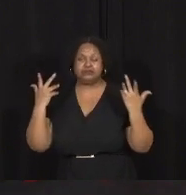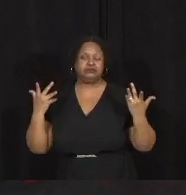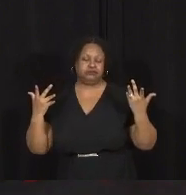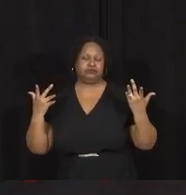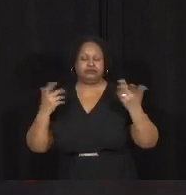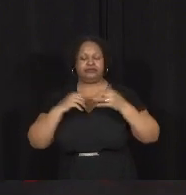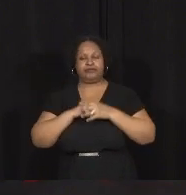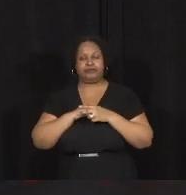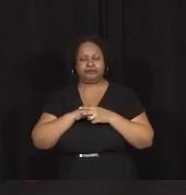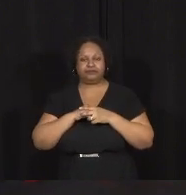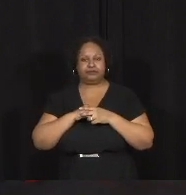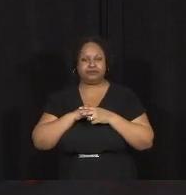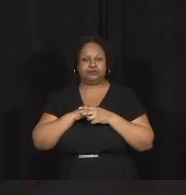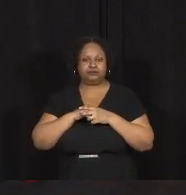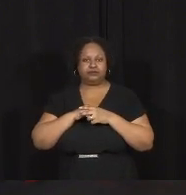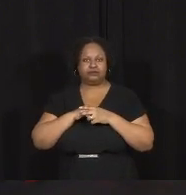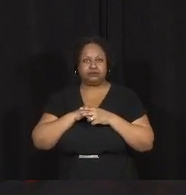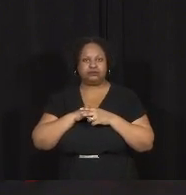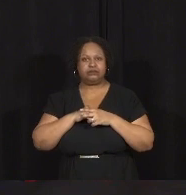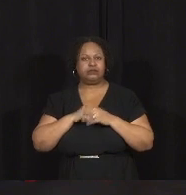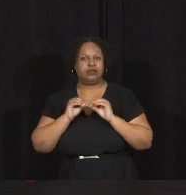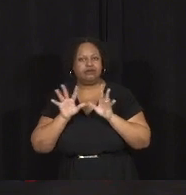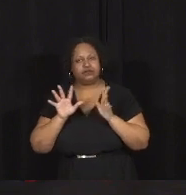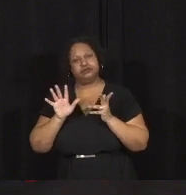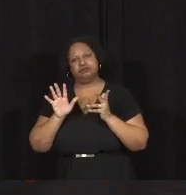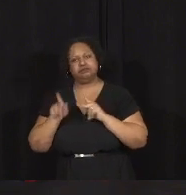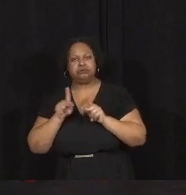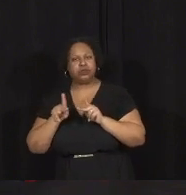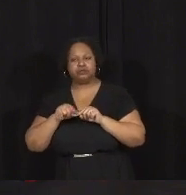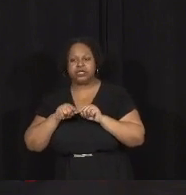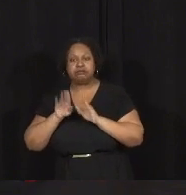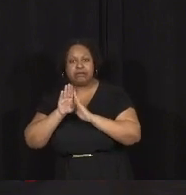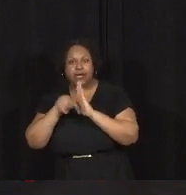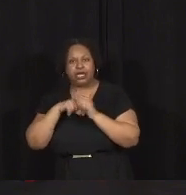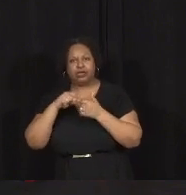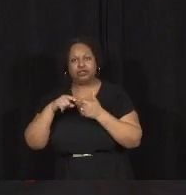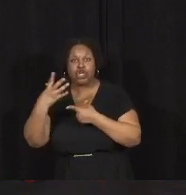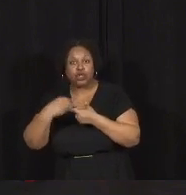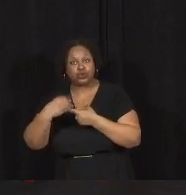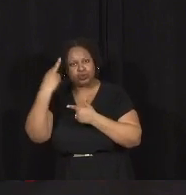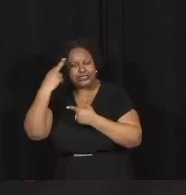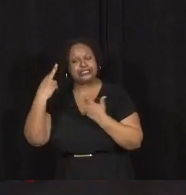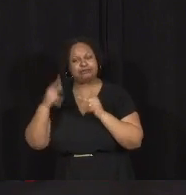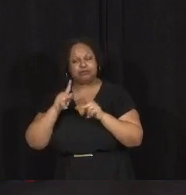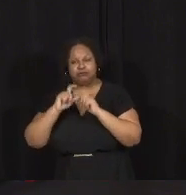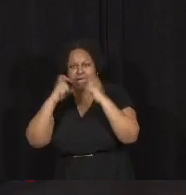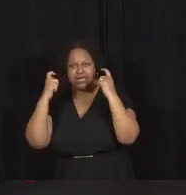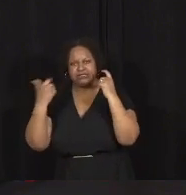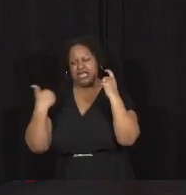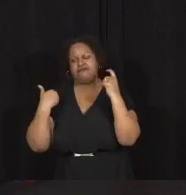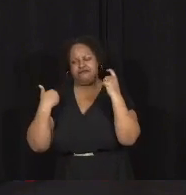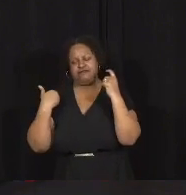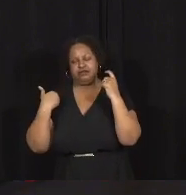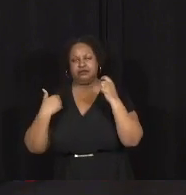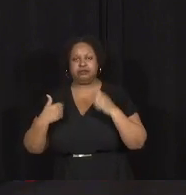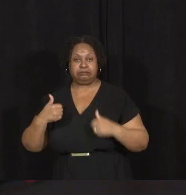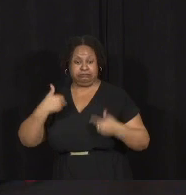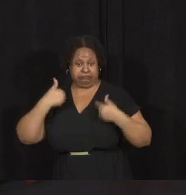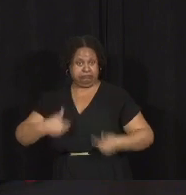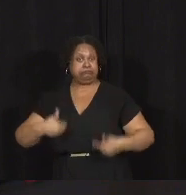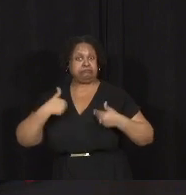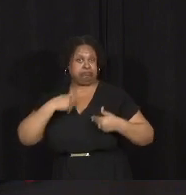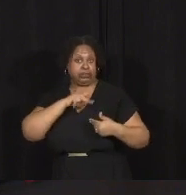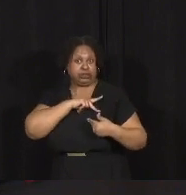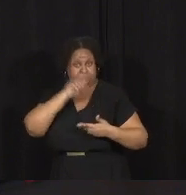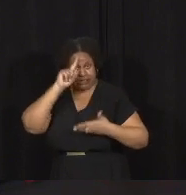national, cultural, in terms of mask wearing. I think masks in our current situation should be